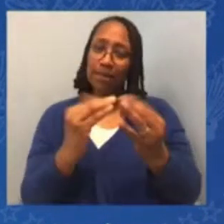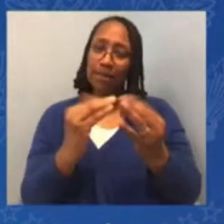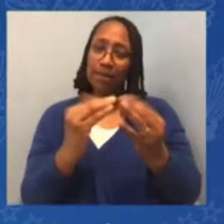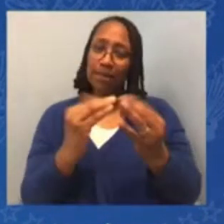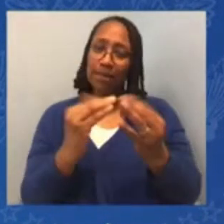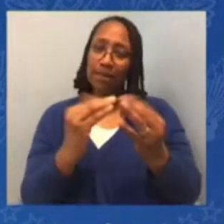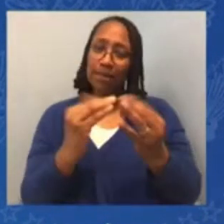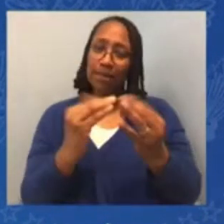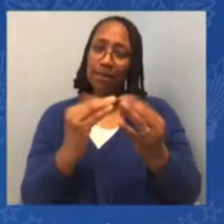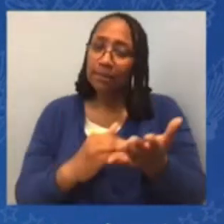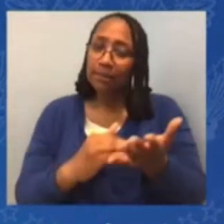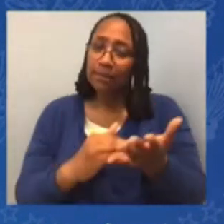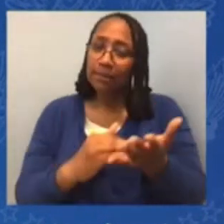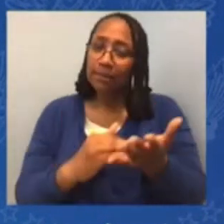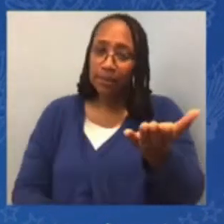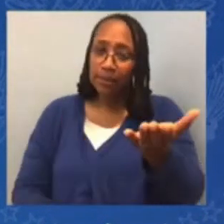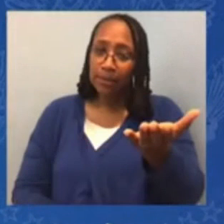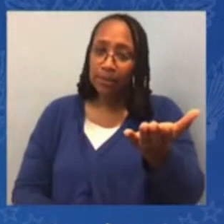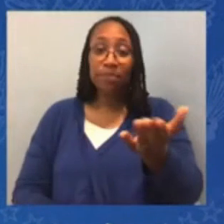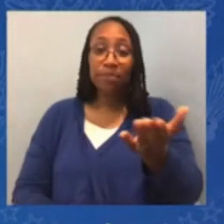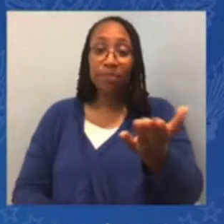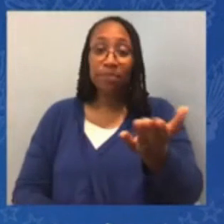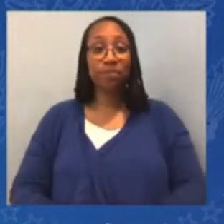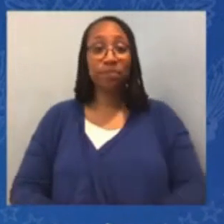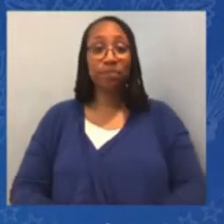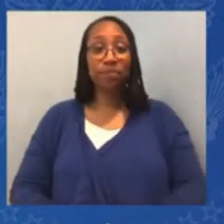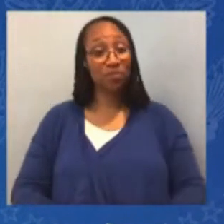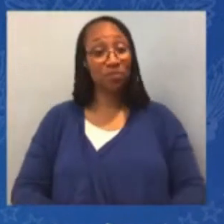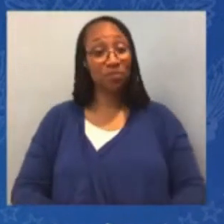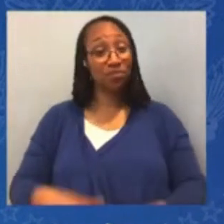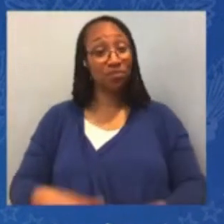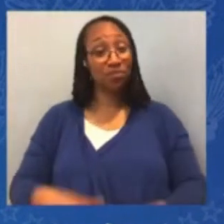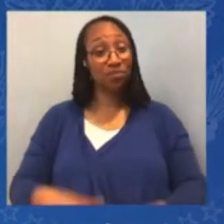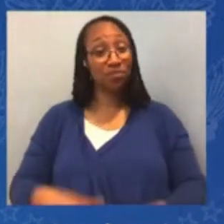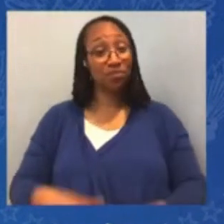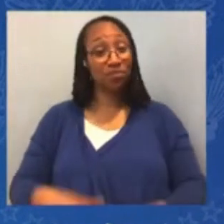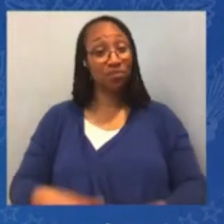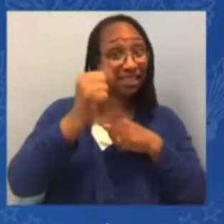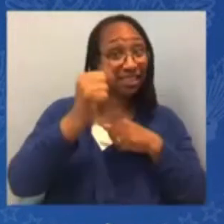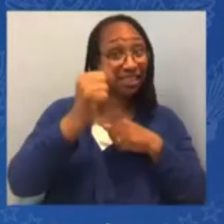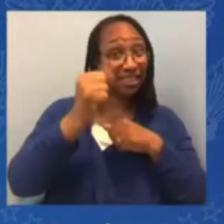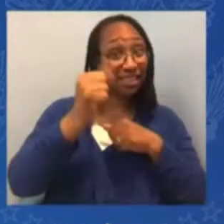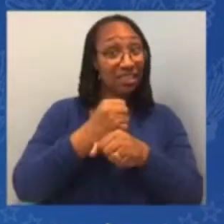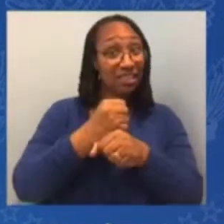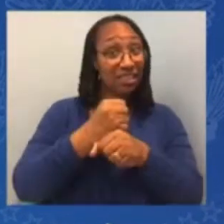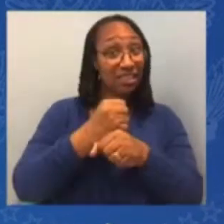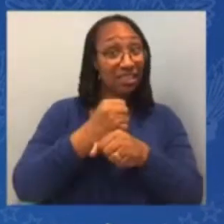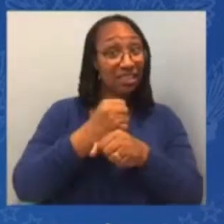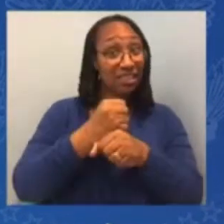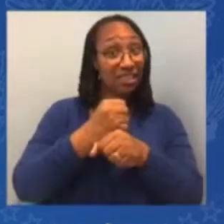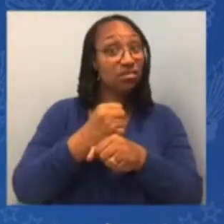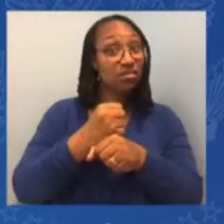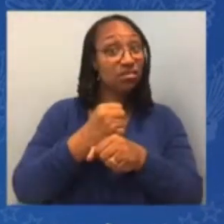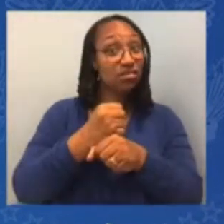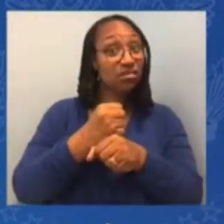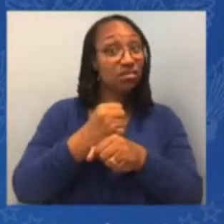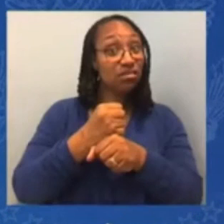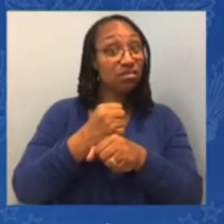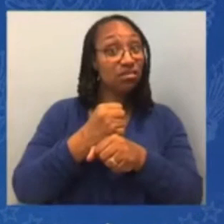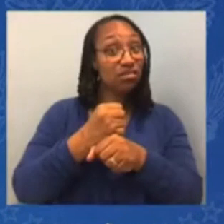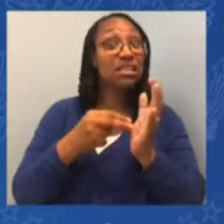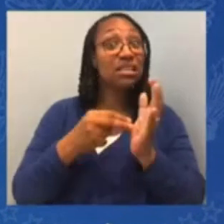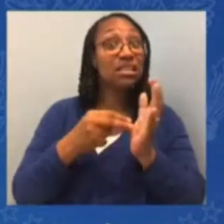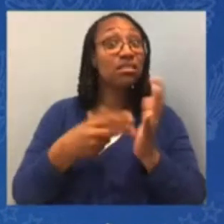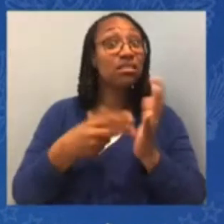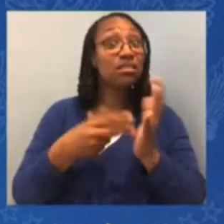is our movement's decade. A decade to consistently make changes to